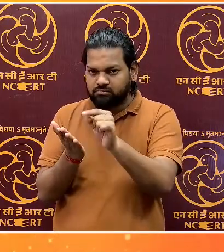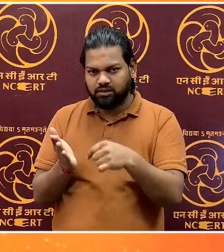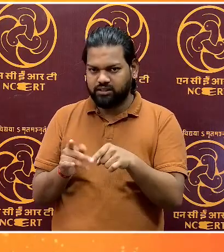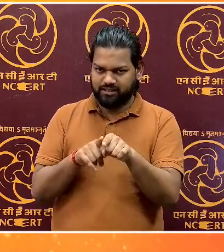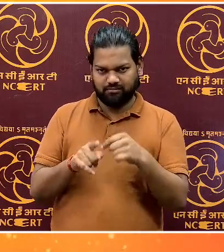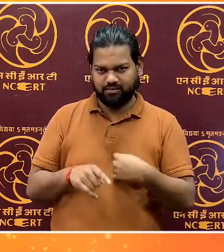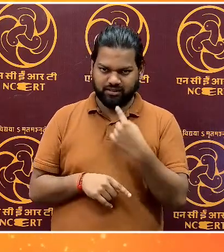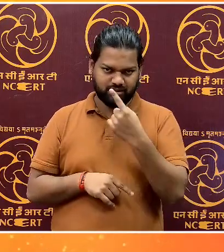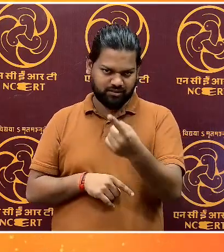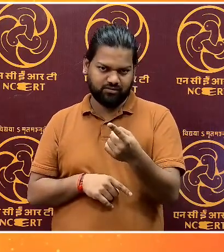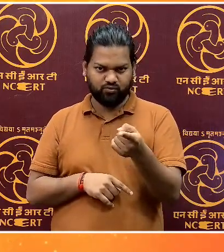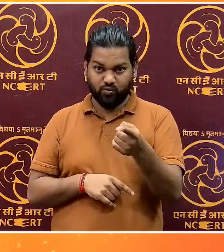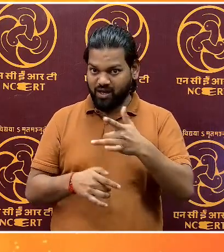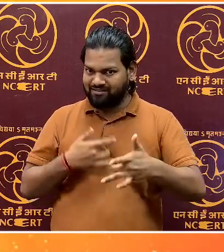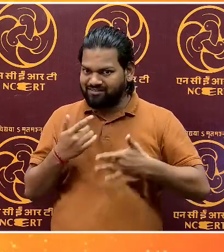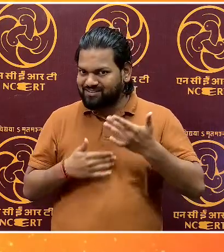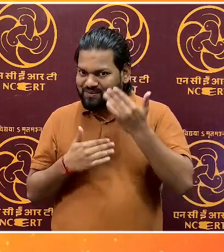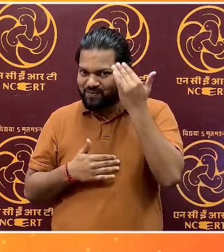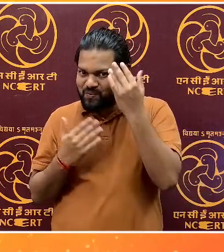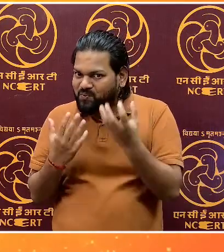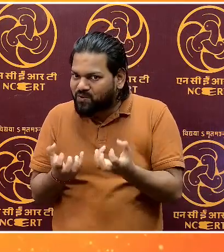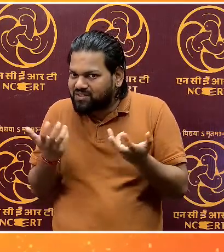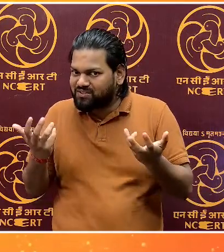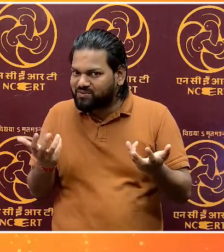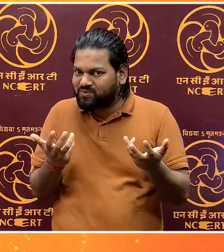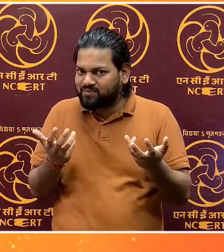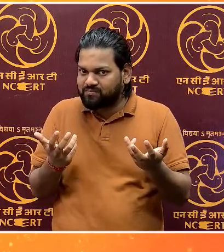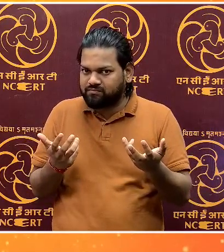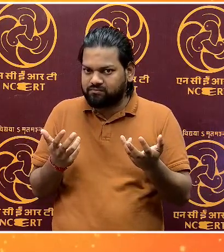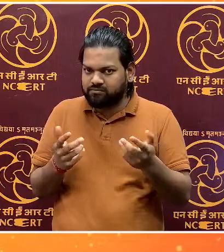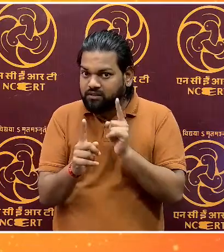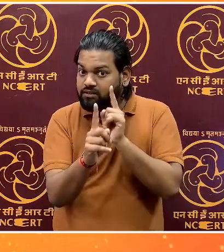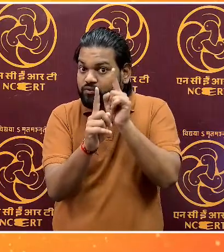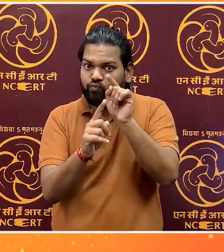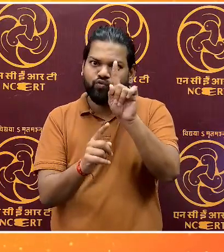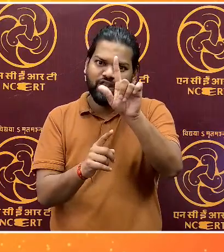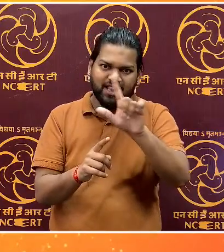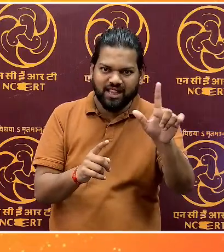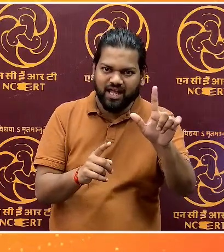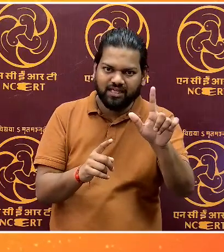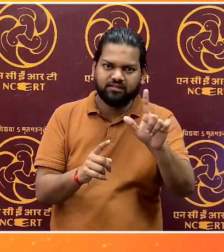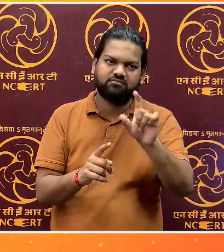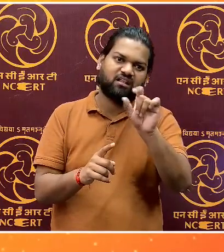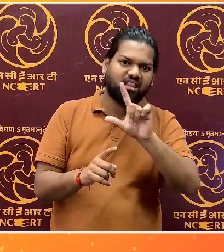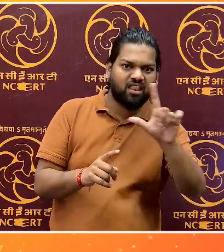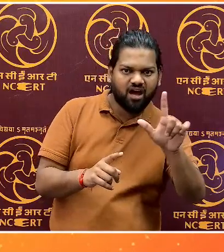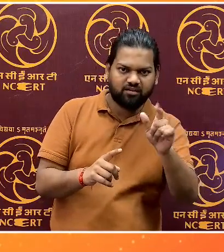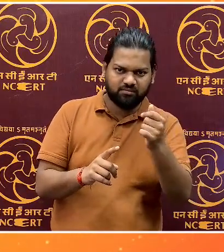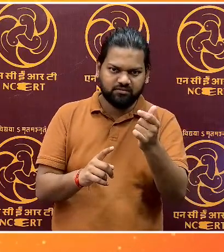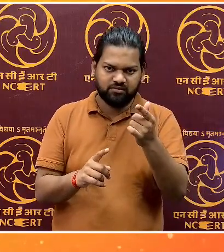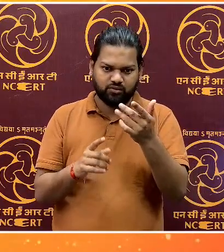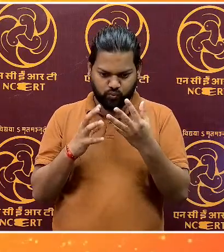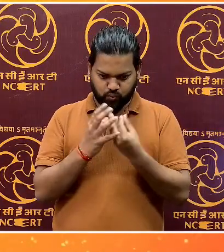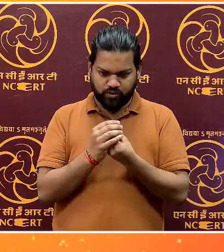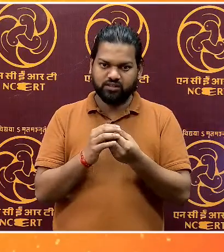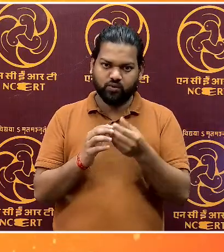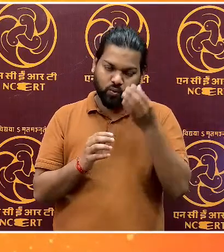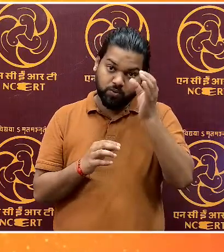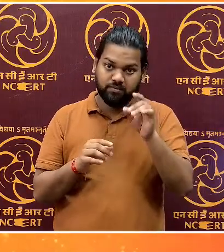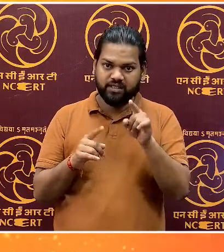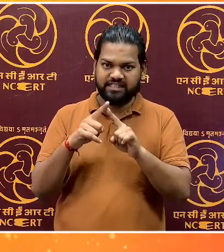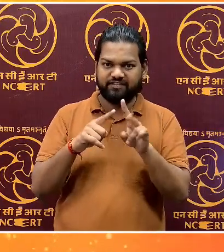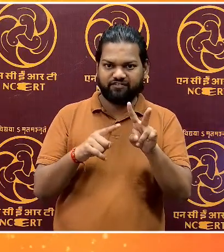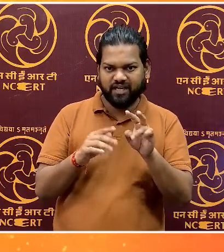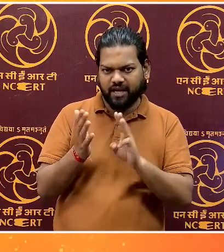that if you are interested to know the if you have a goal of rupees 1 lakh or 10 lakh rupees, then we are applying the concept of